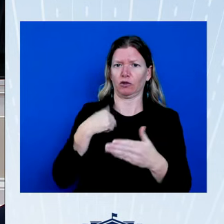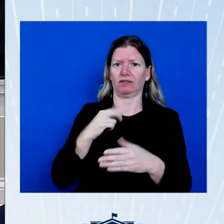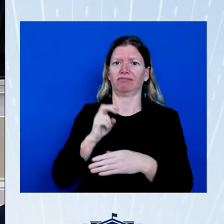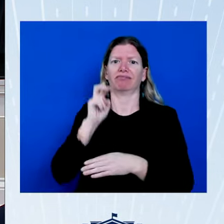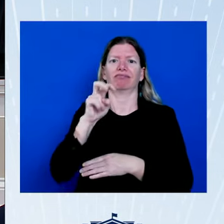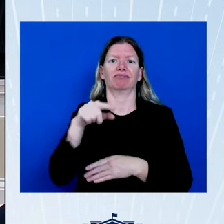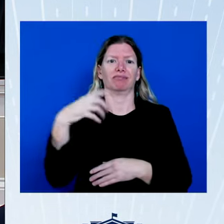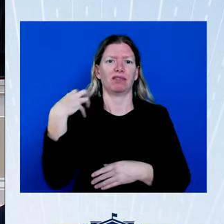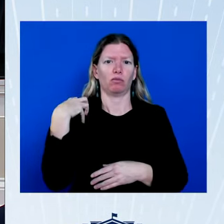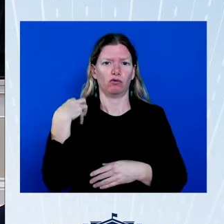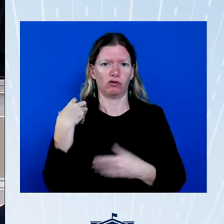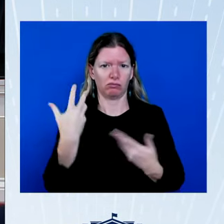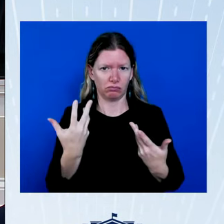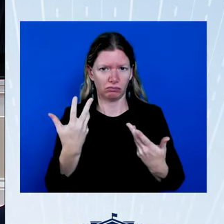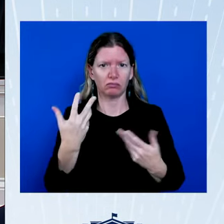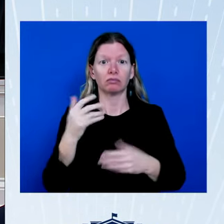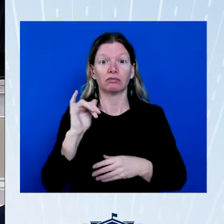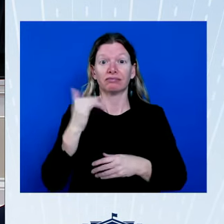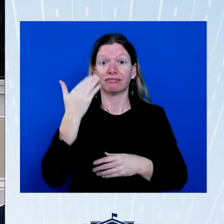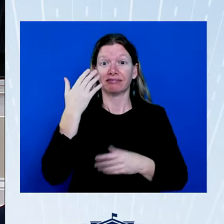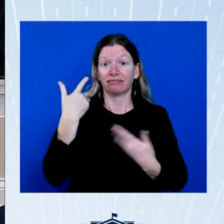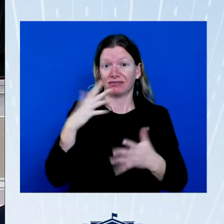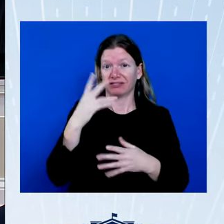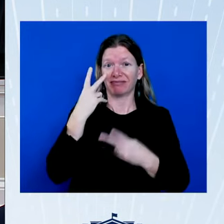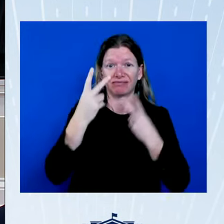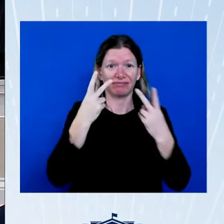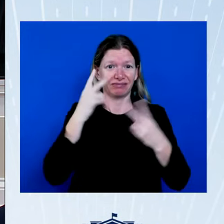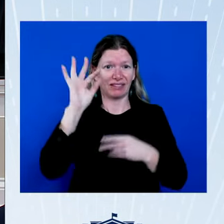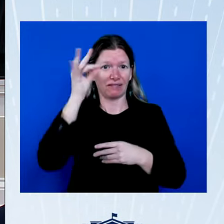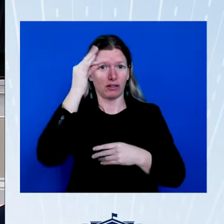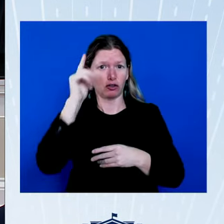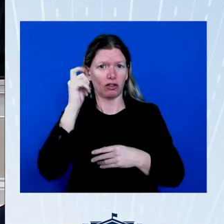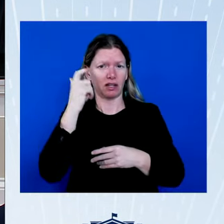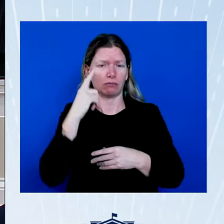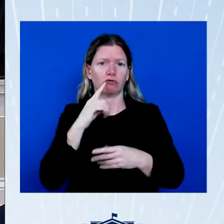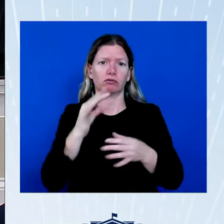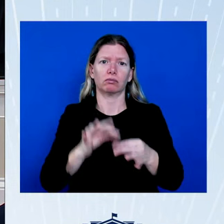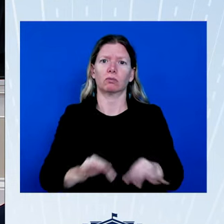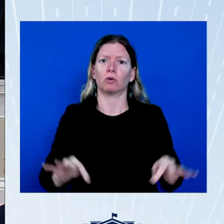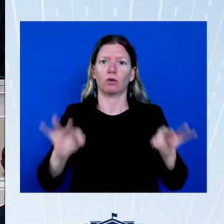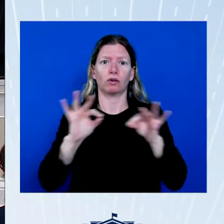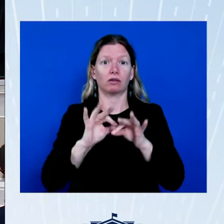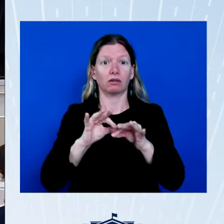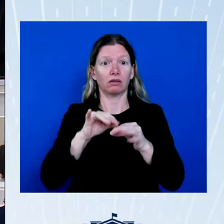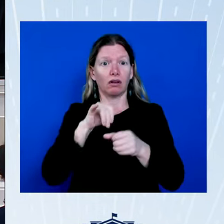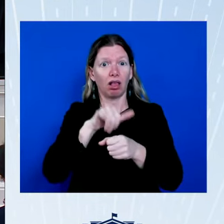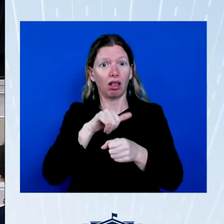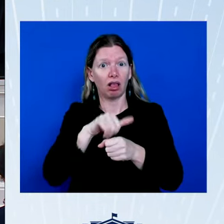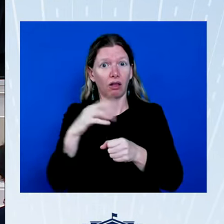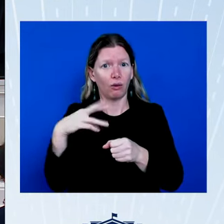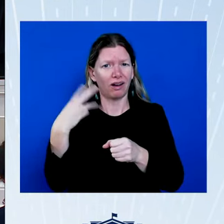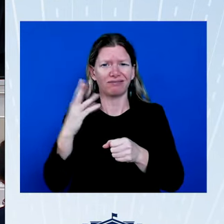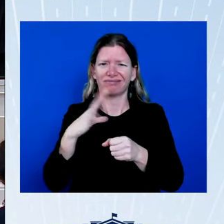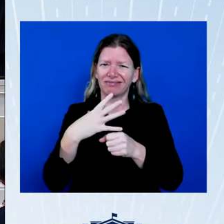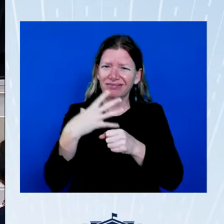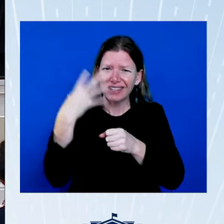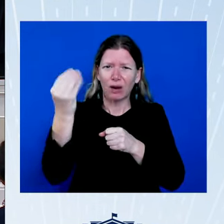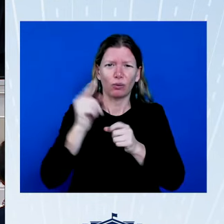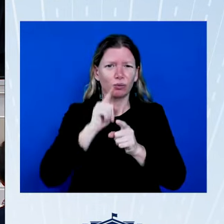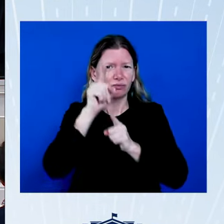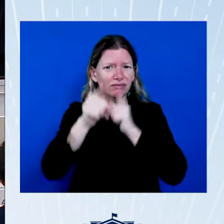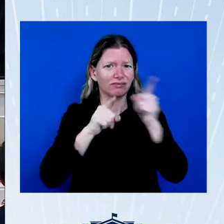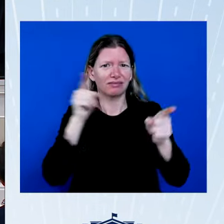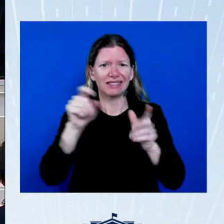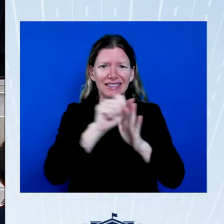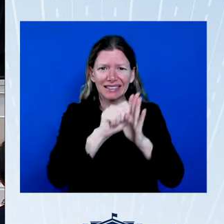it's so important to get out of Washington and to go to states and go to communities, and I think that's critically important. As the Secretary